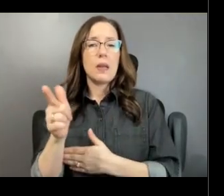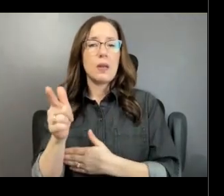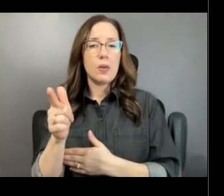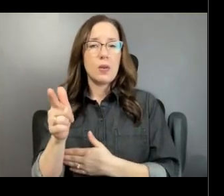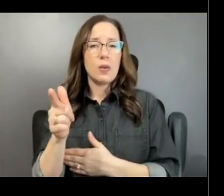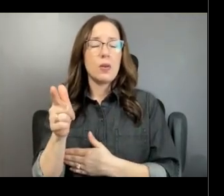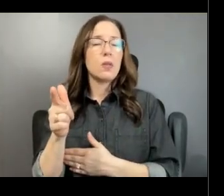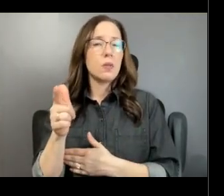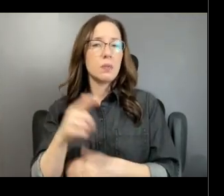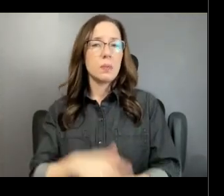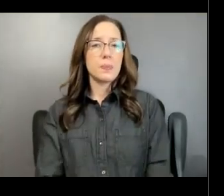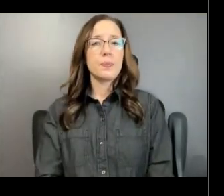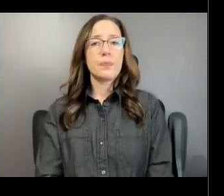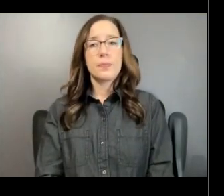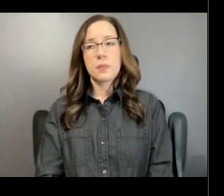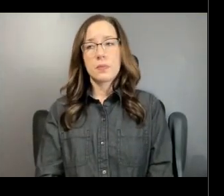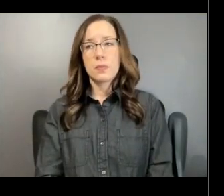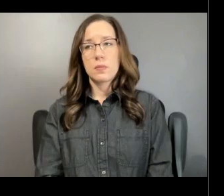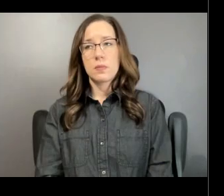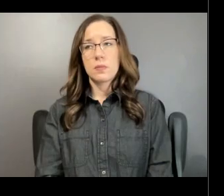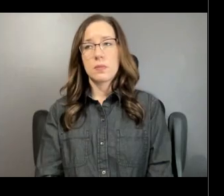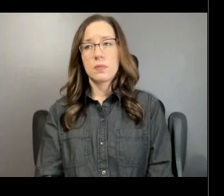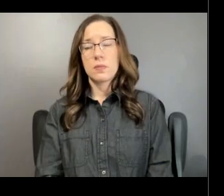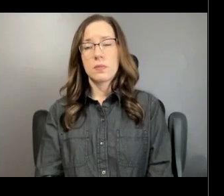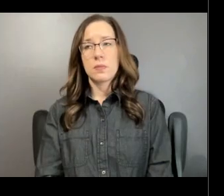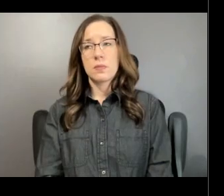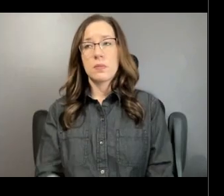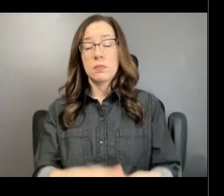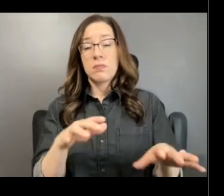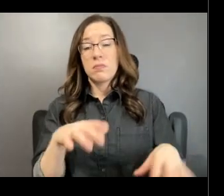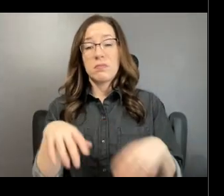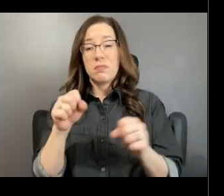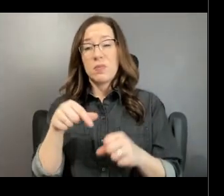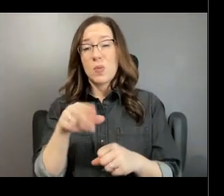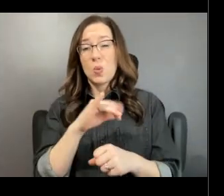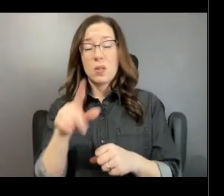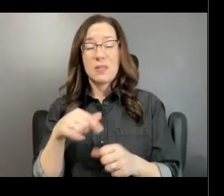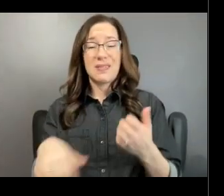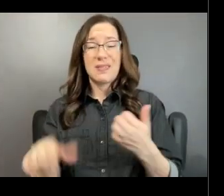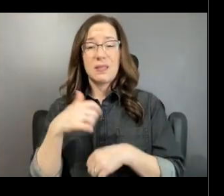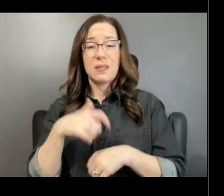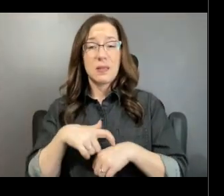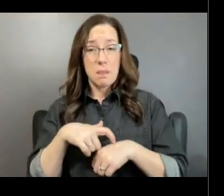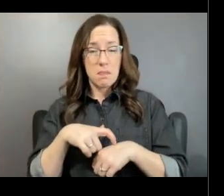webinar. You may take the quiz anytime following this training,